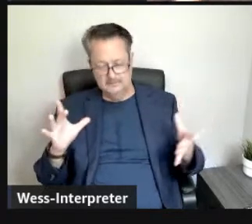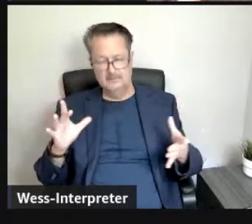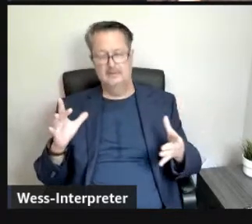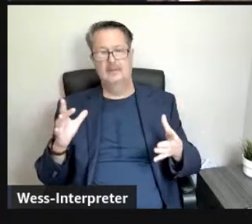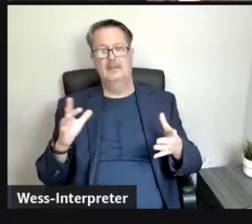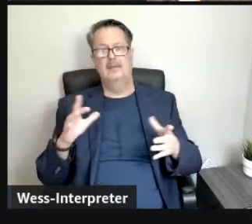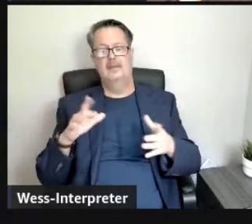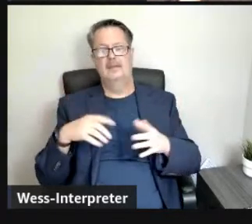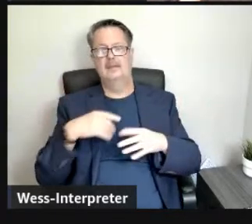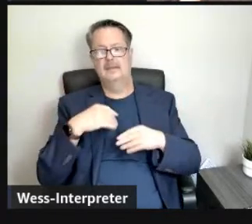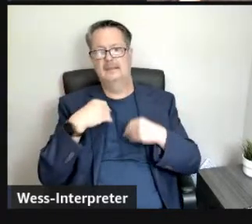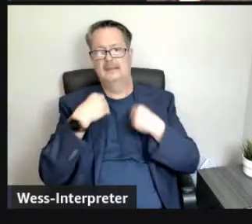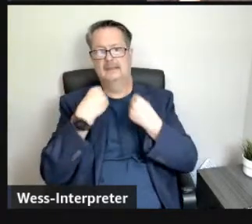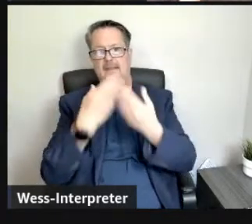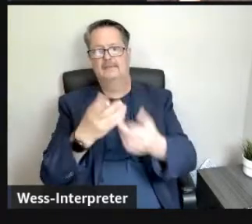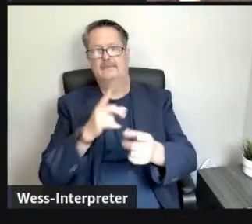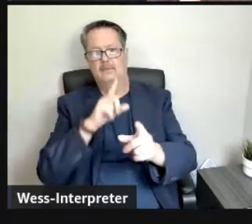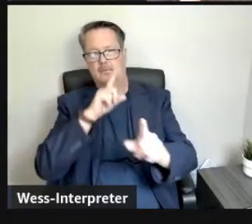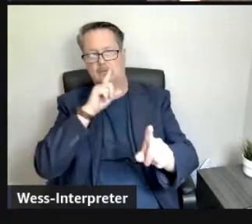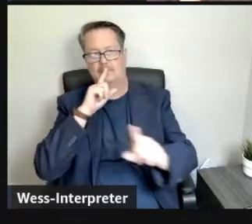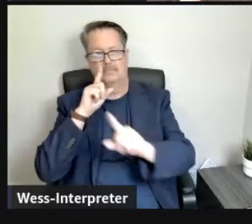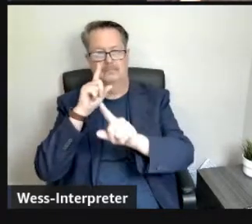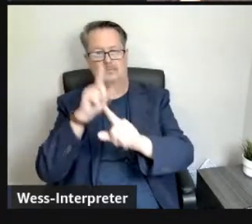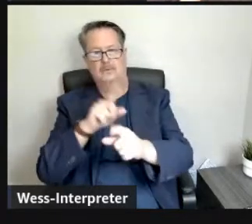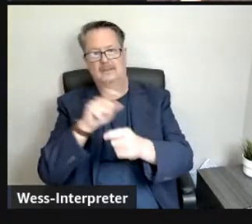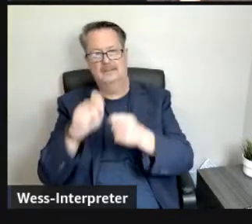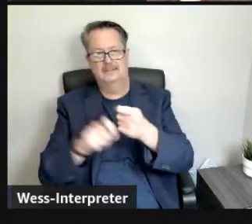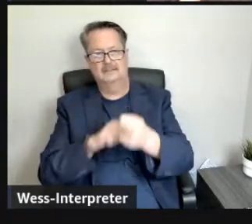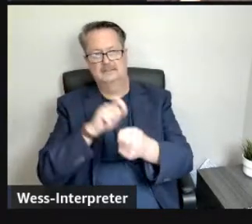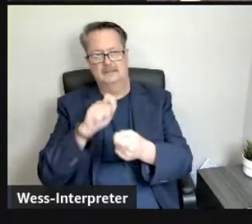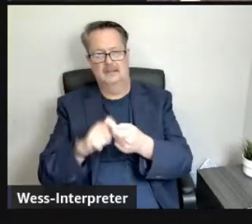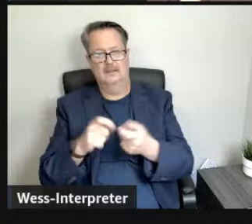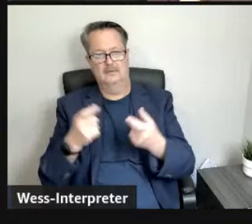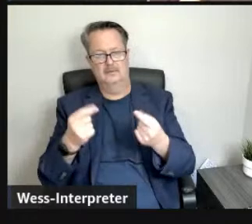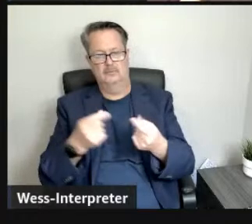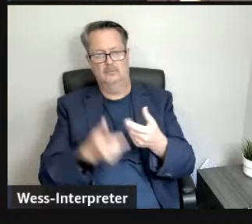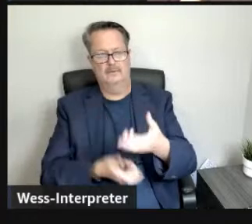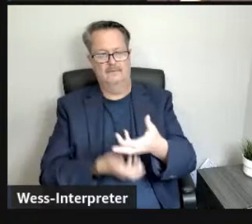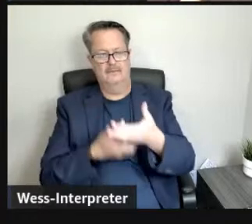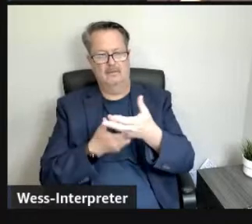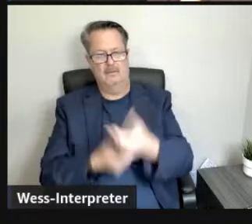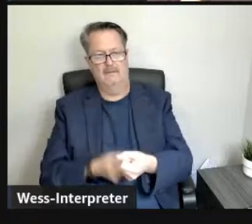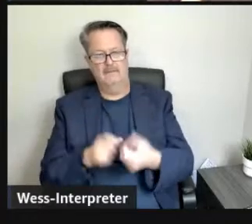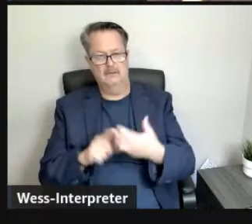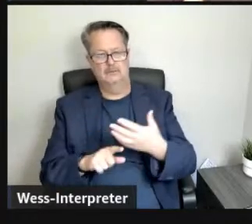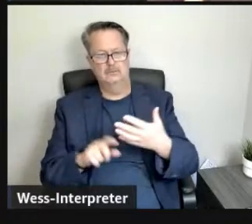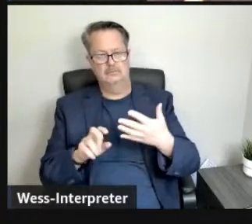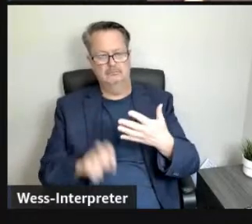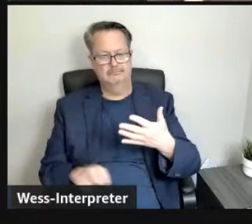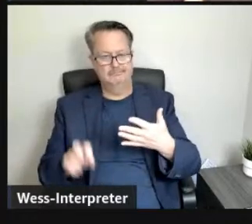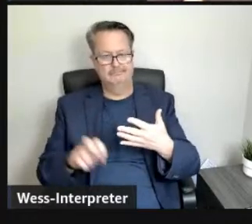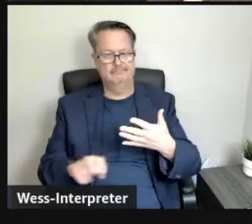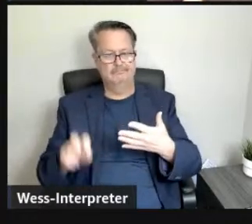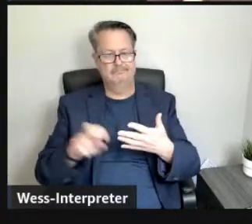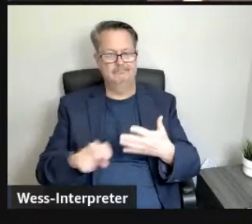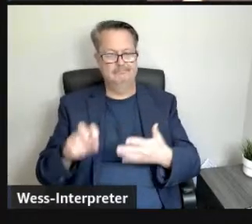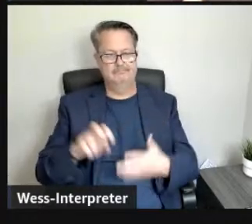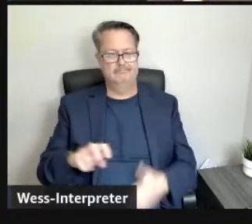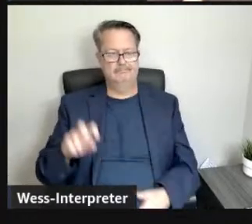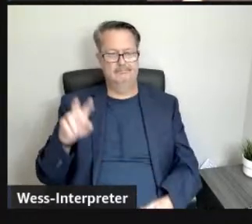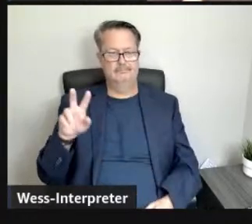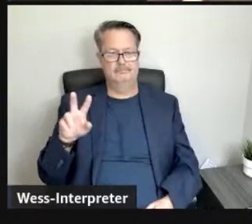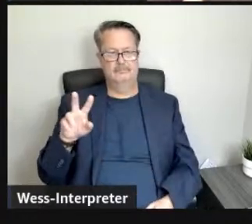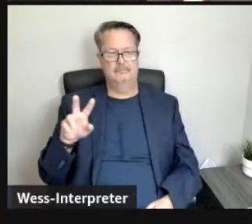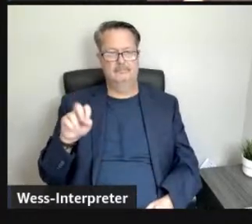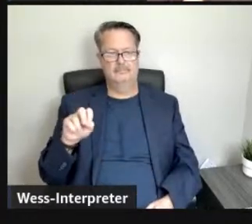that tells you exactly what you need to go and address so that you can have confidence to move to the next version. And as part of that, you